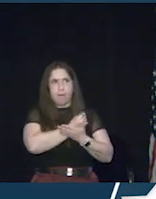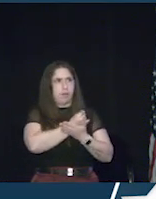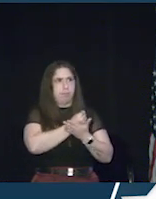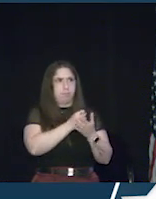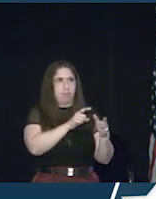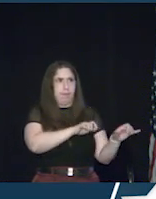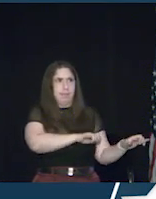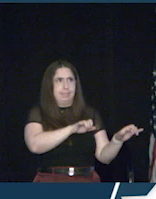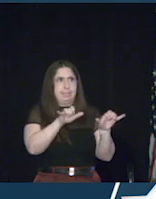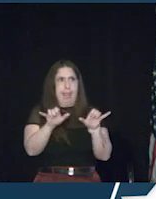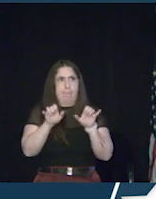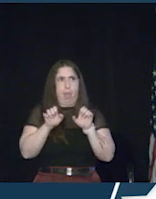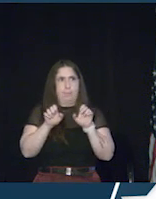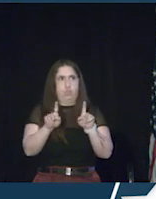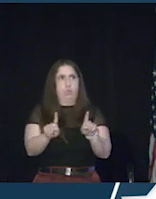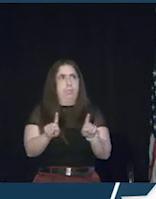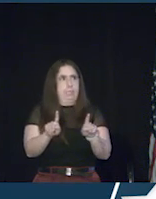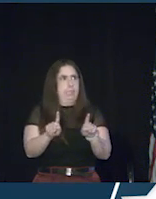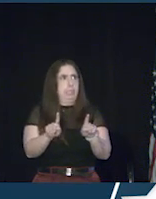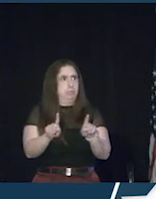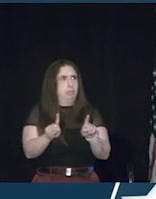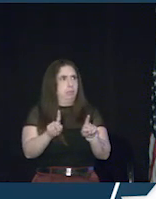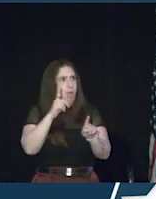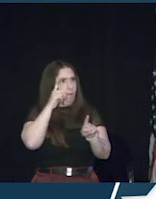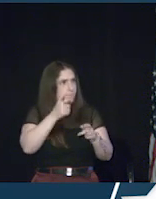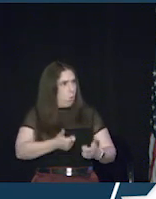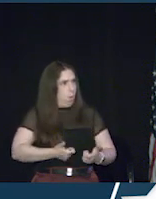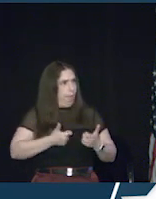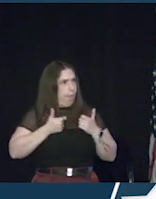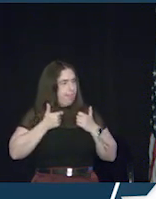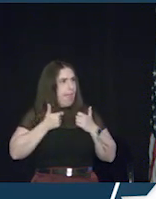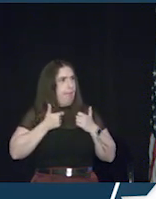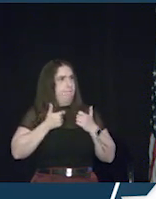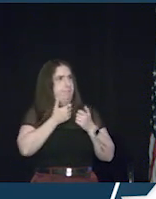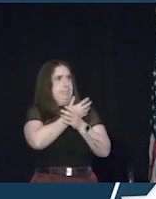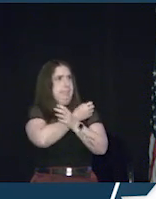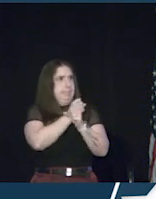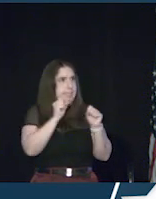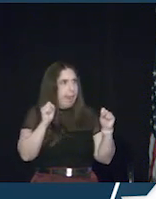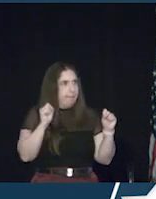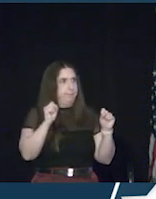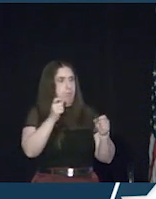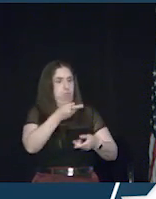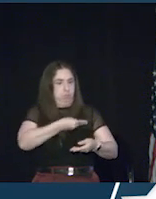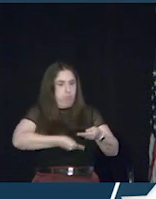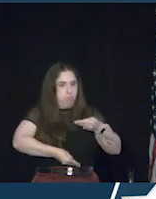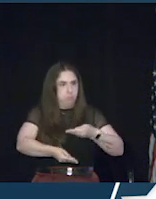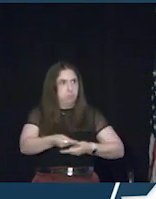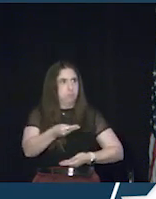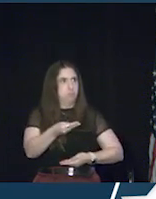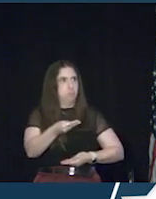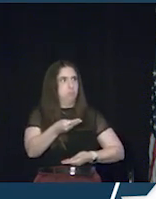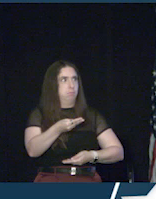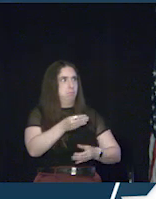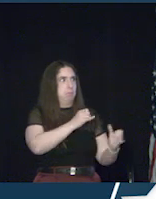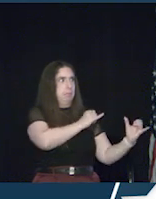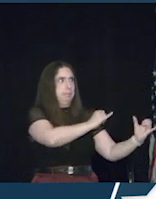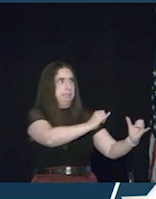opportunity for a life-saving organ transplant, just like anyone